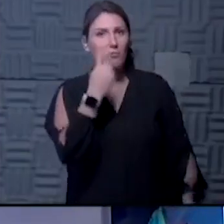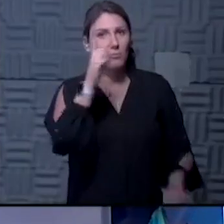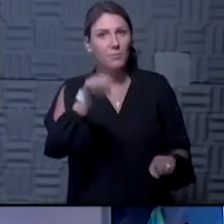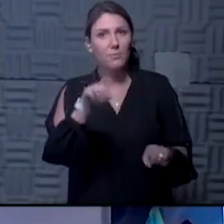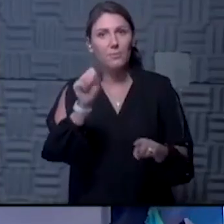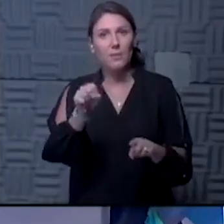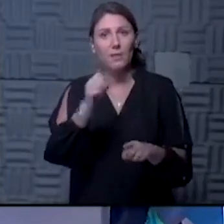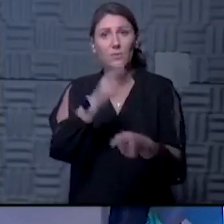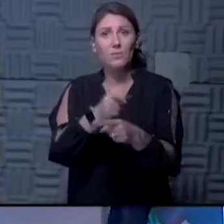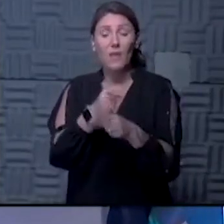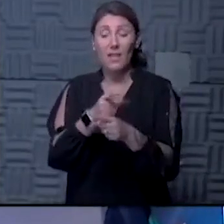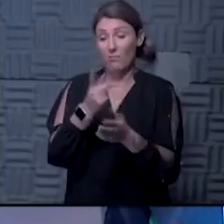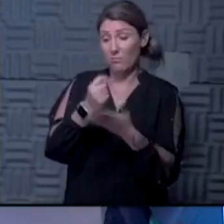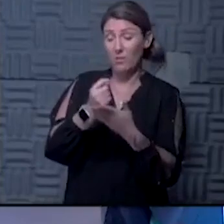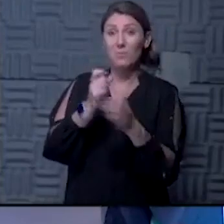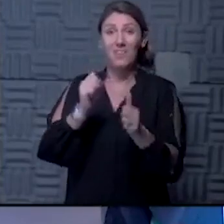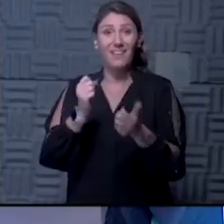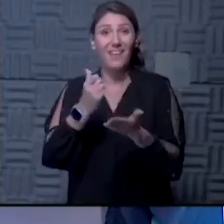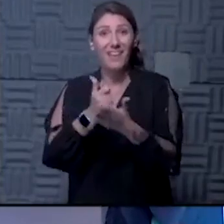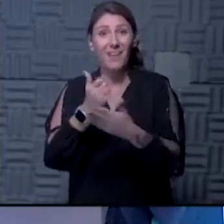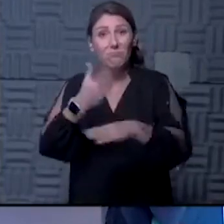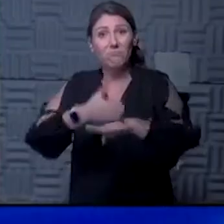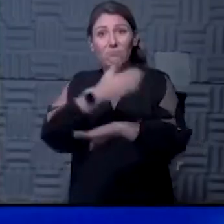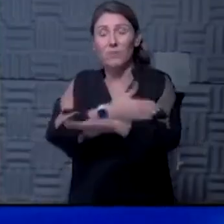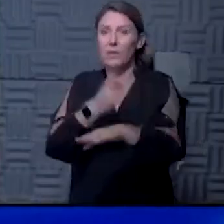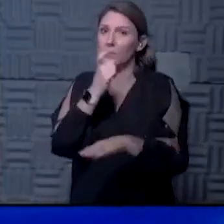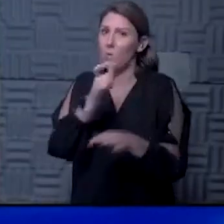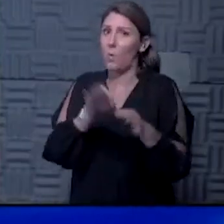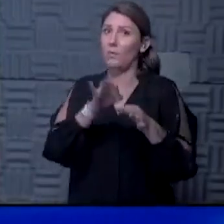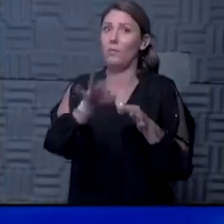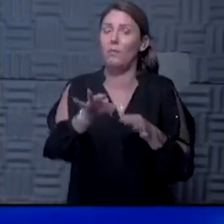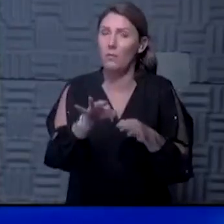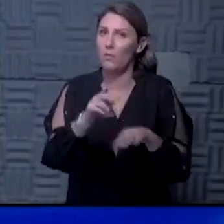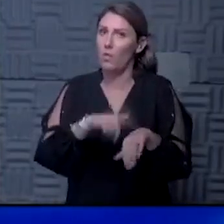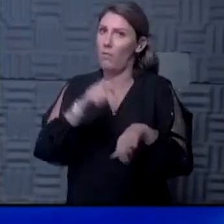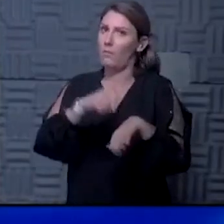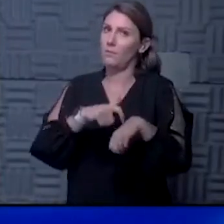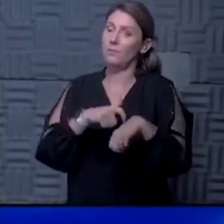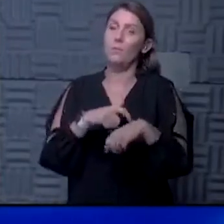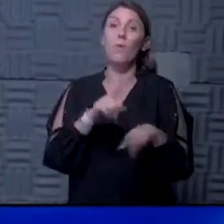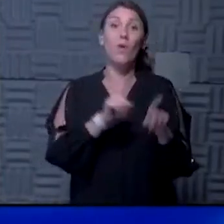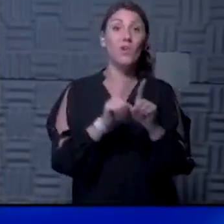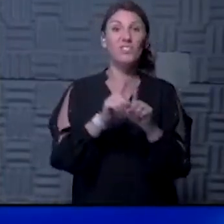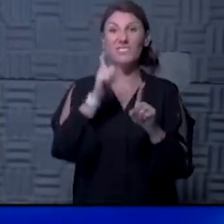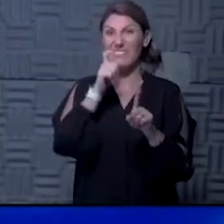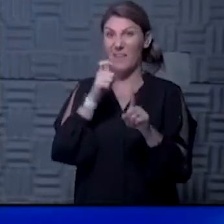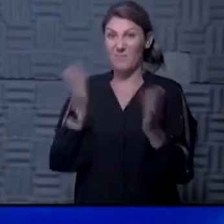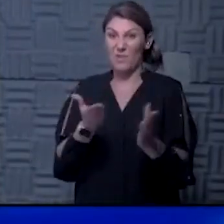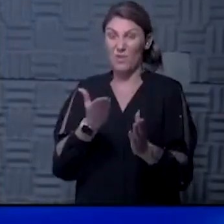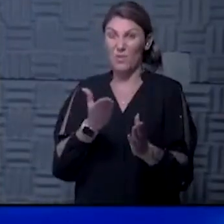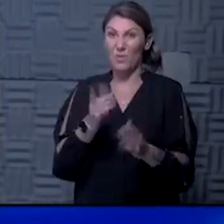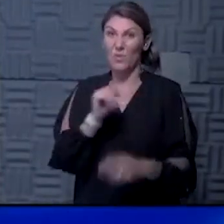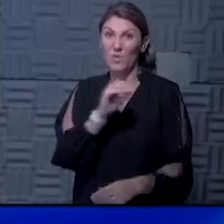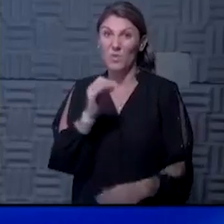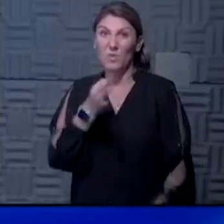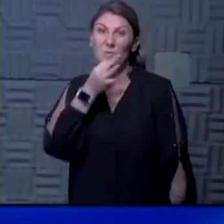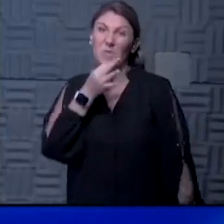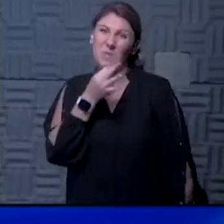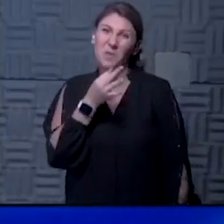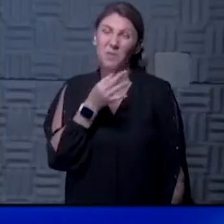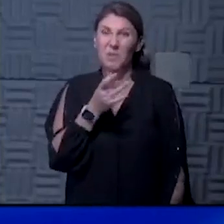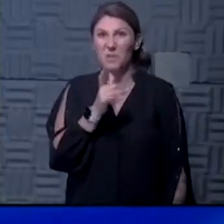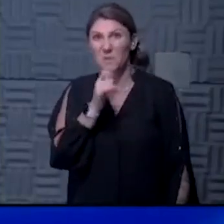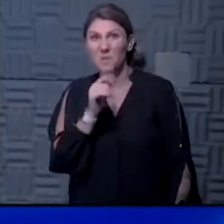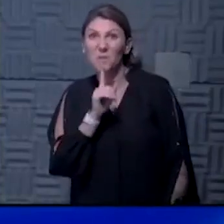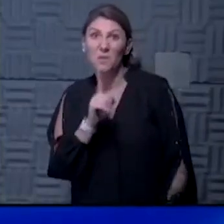because again, there are some therapies that can help make a difference, and you don't want to delay for too long. You also don't want to be here too soon, because gosh, who really wants to be in the hospital